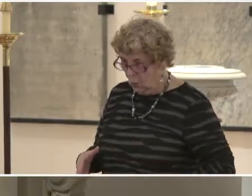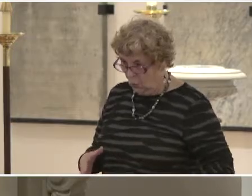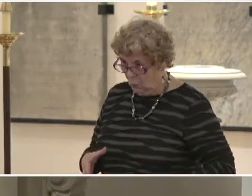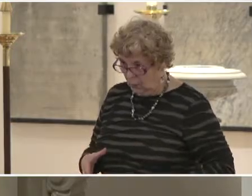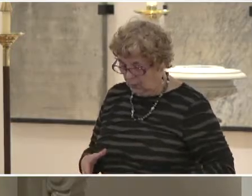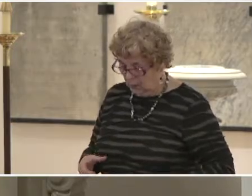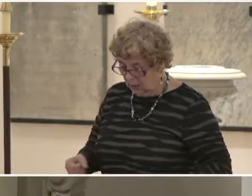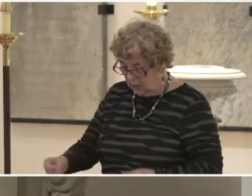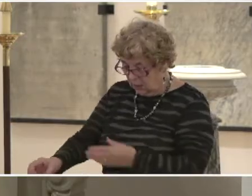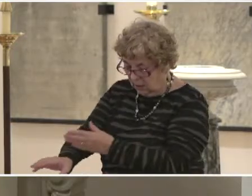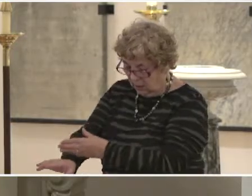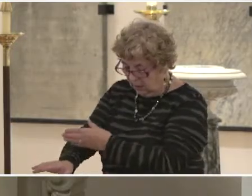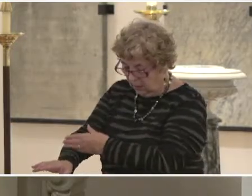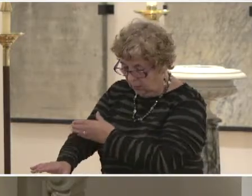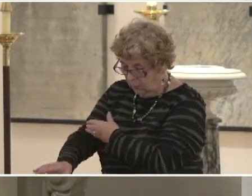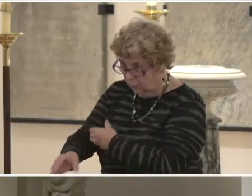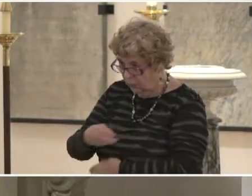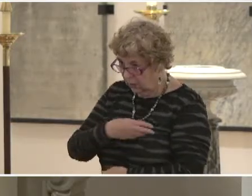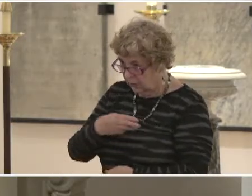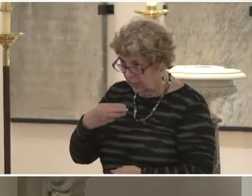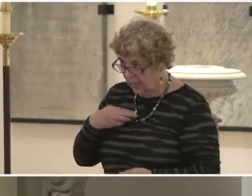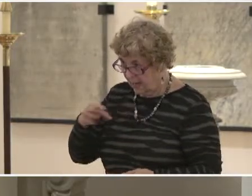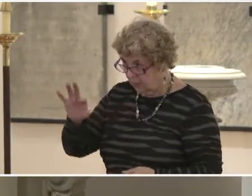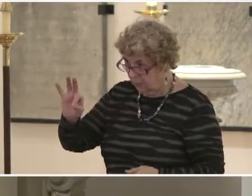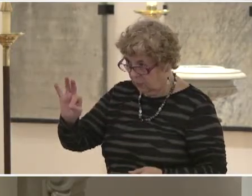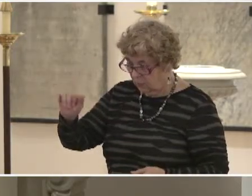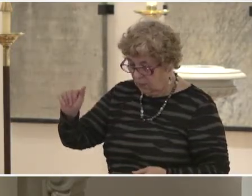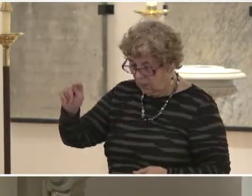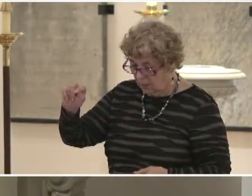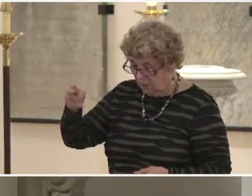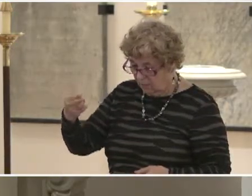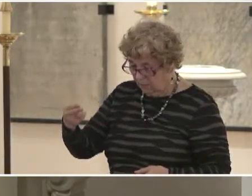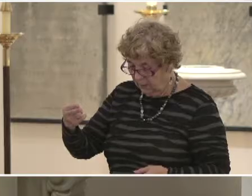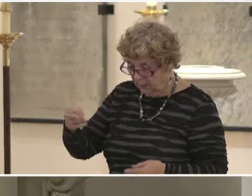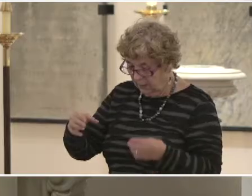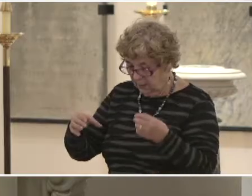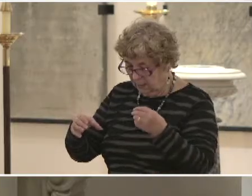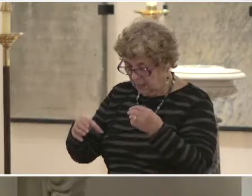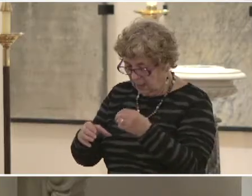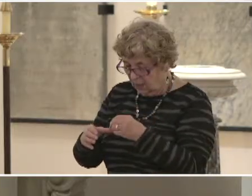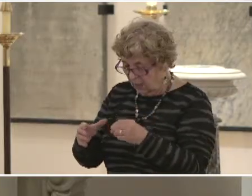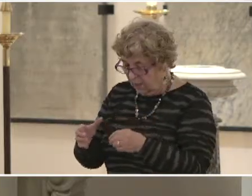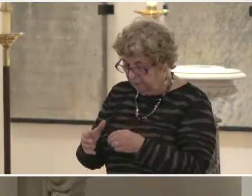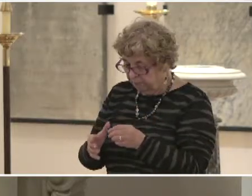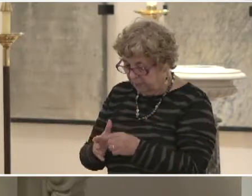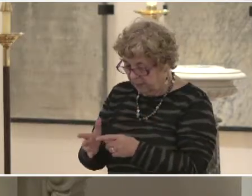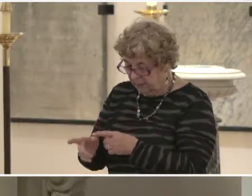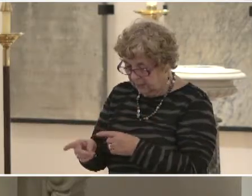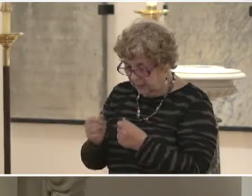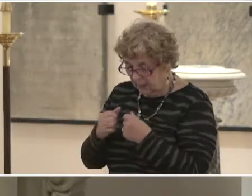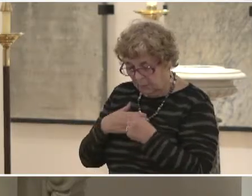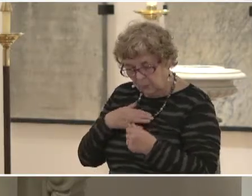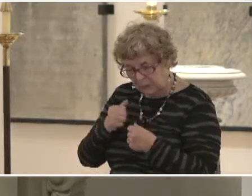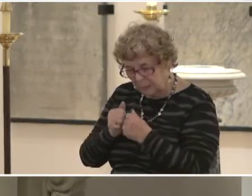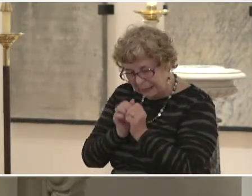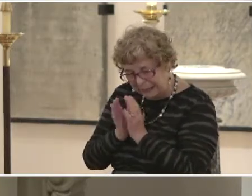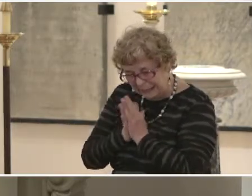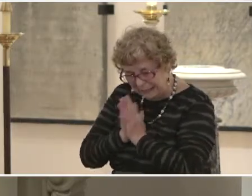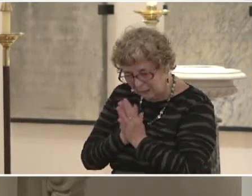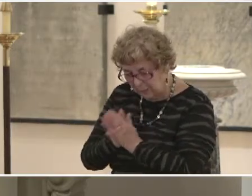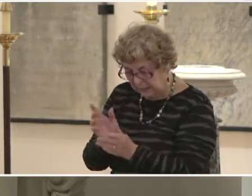when our faith is powerful enough to allow our tears to flow and our hearts to break.